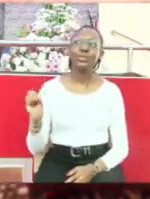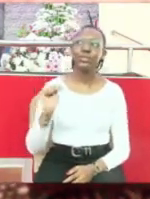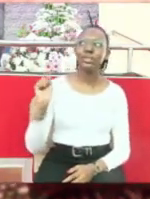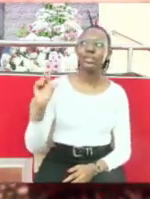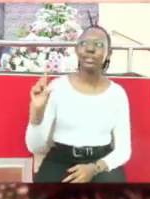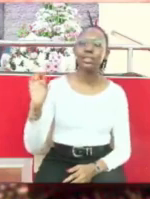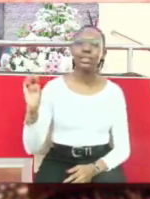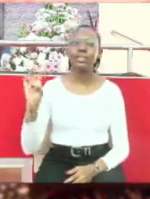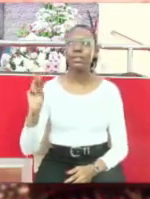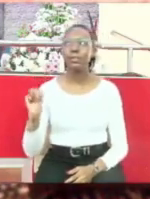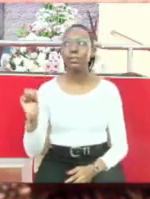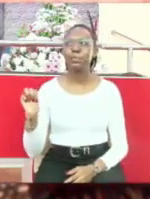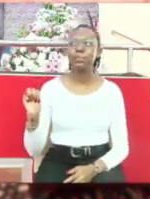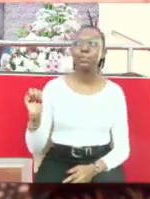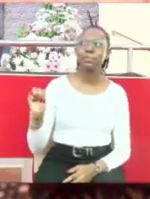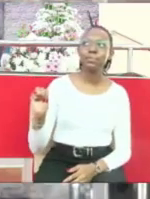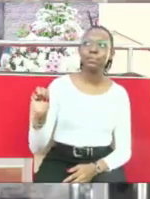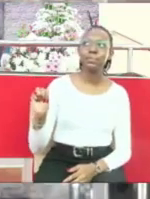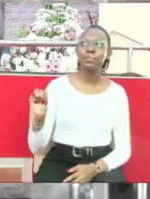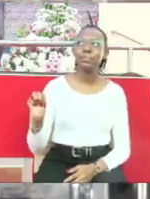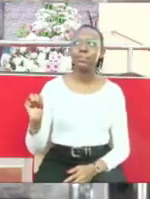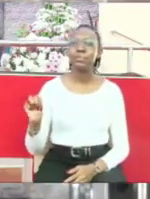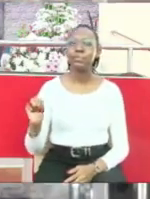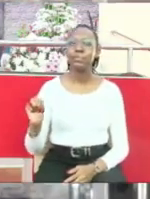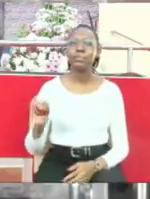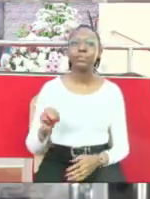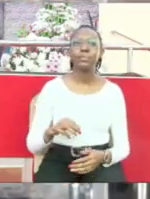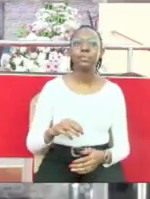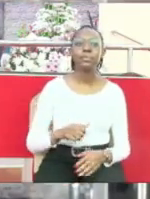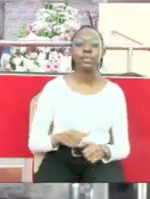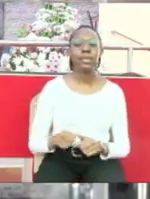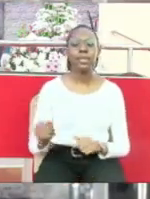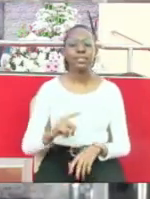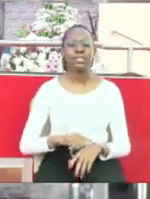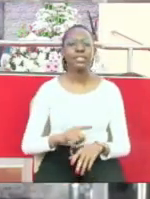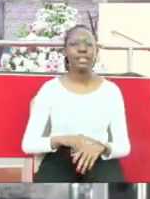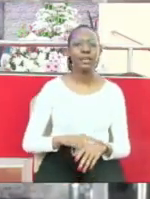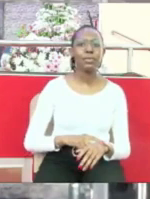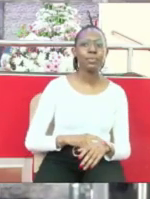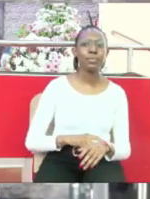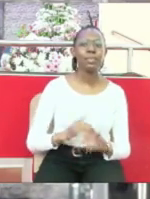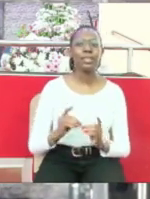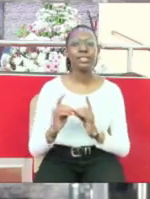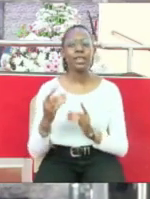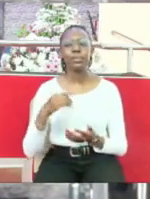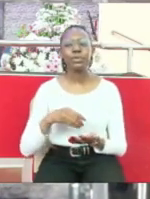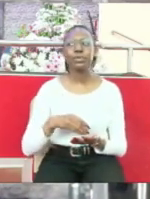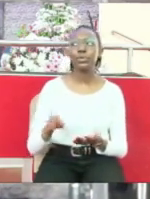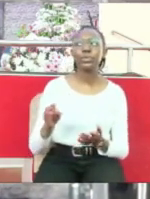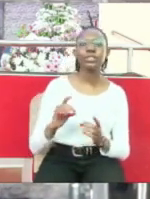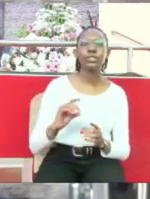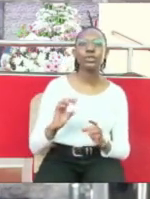the kings of that age. Kama ilivyo wafalme wakati huo. Every time they entered on a city. Kila wakati walipoingia jijini. They were